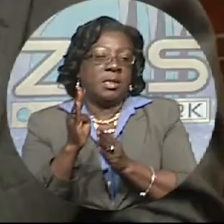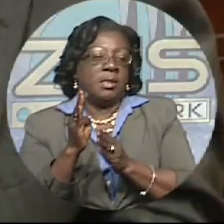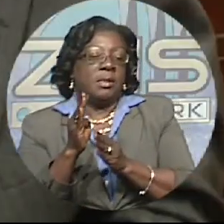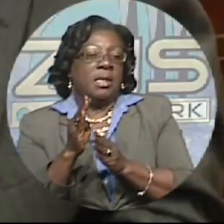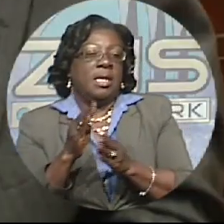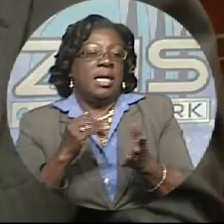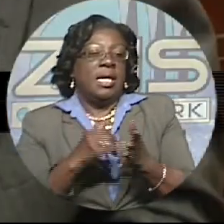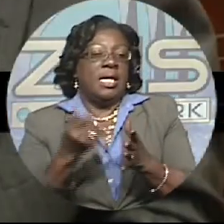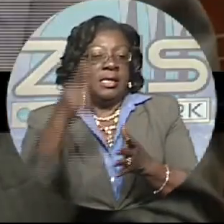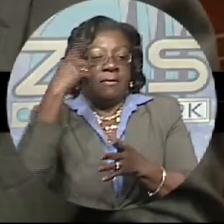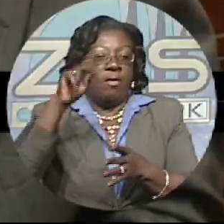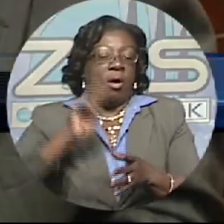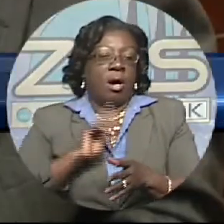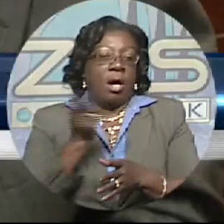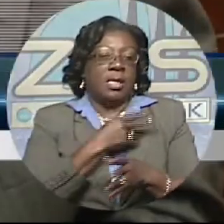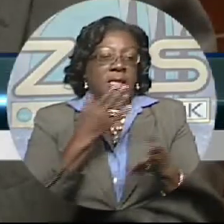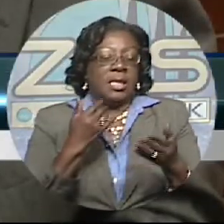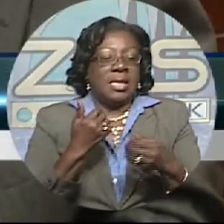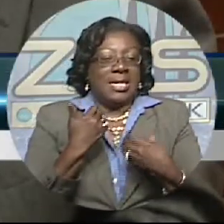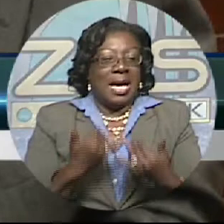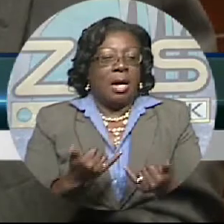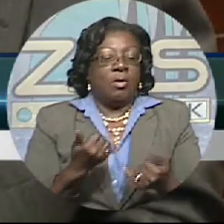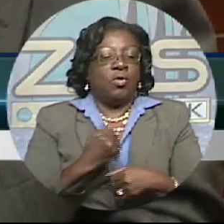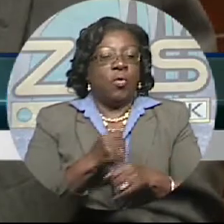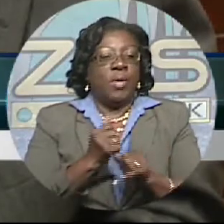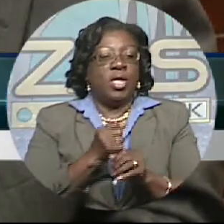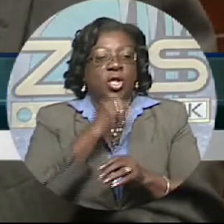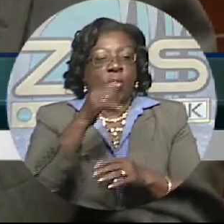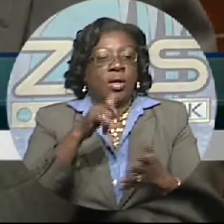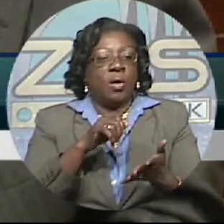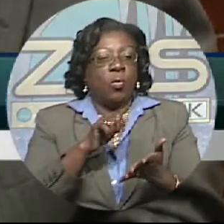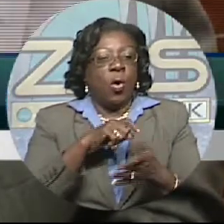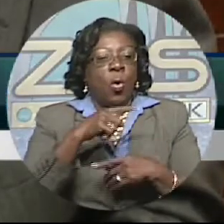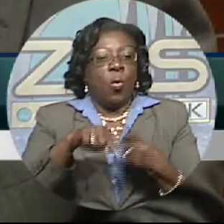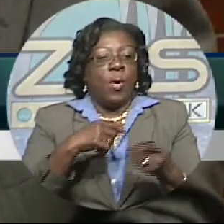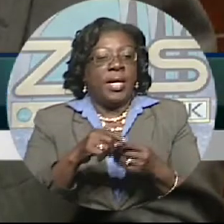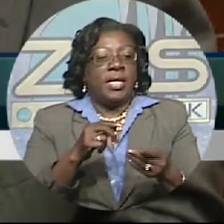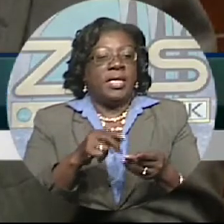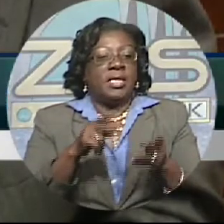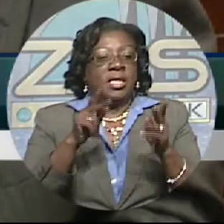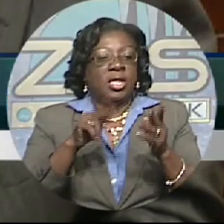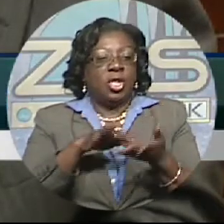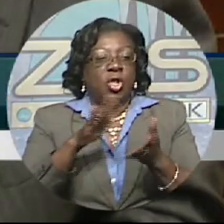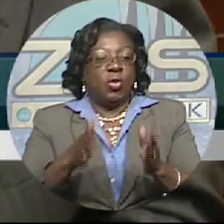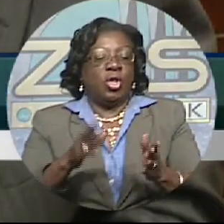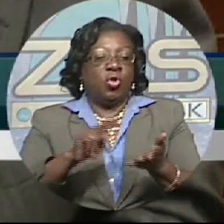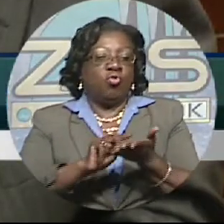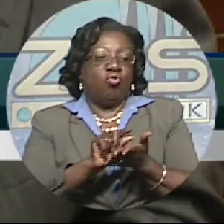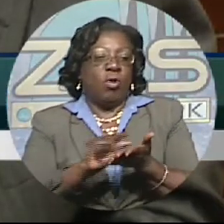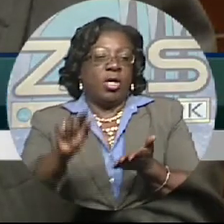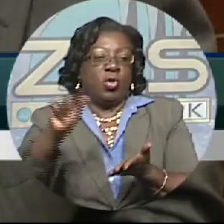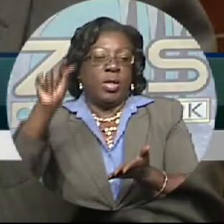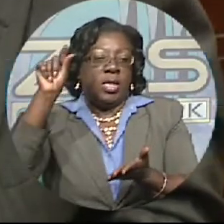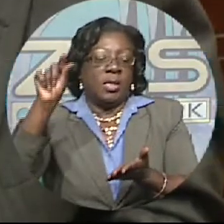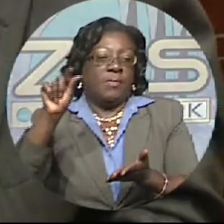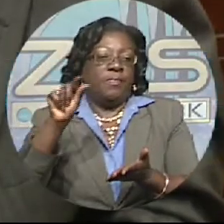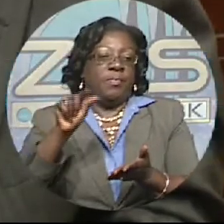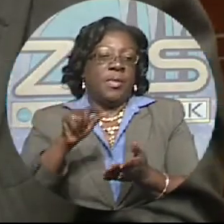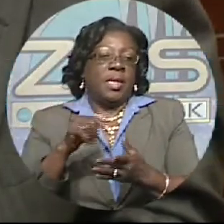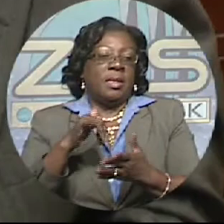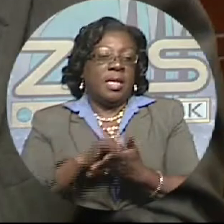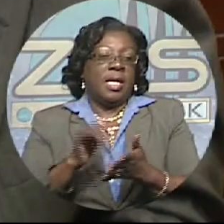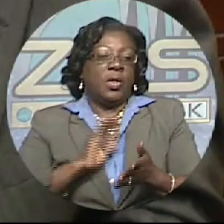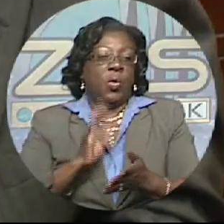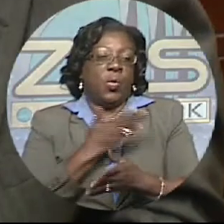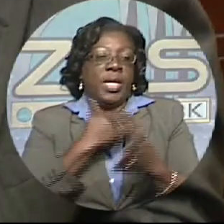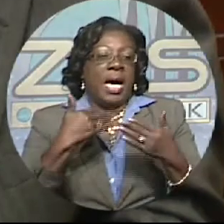us now as we move forward to ensure that when these graduates graduate, when these students graduate, that we